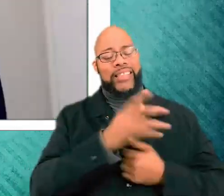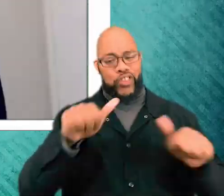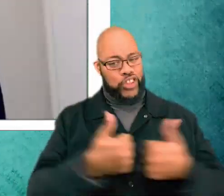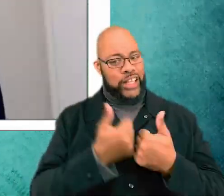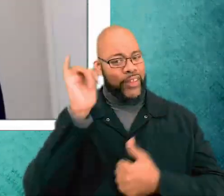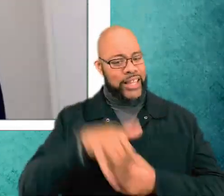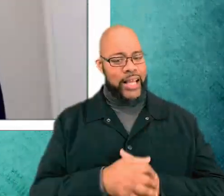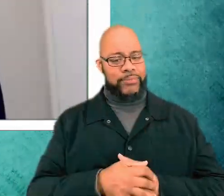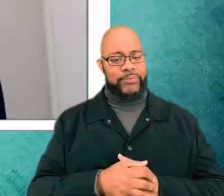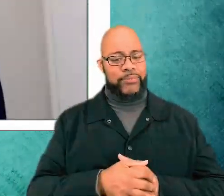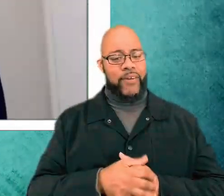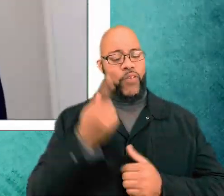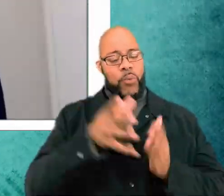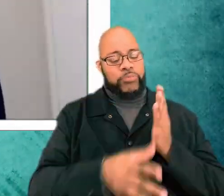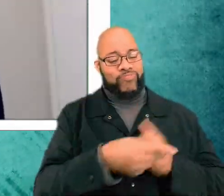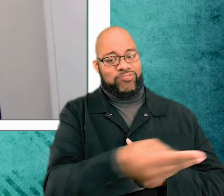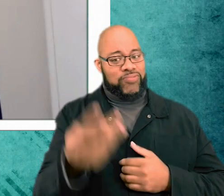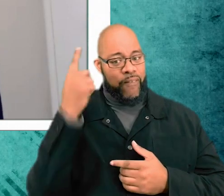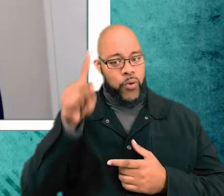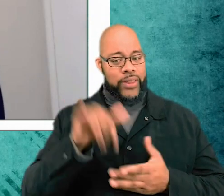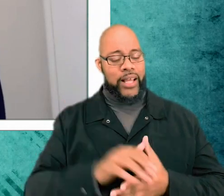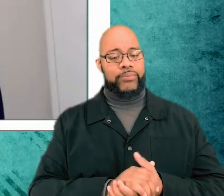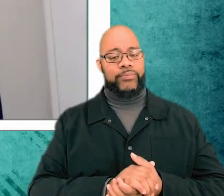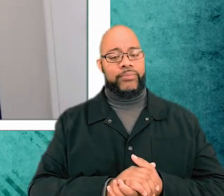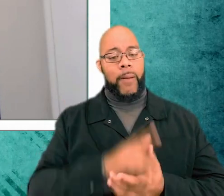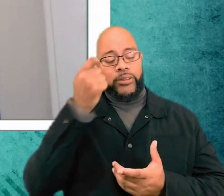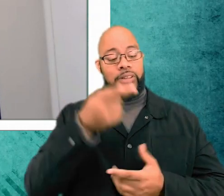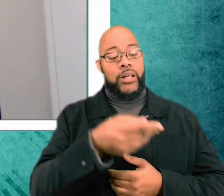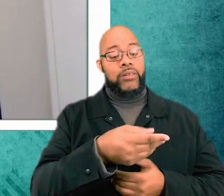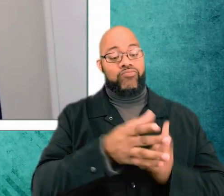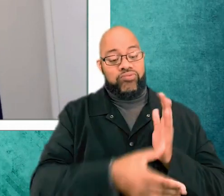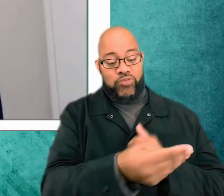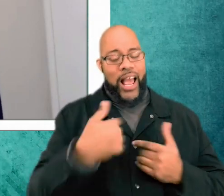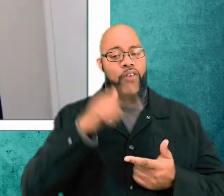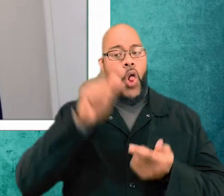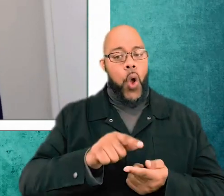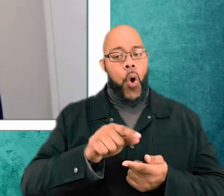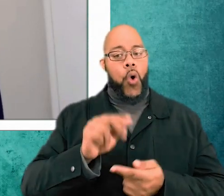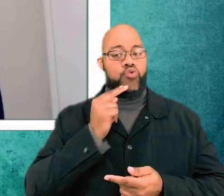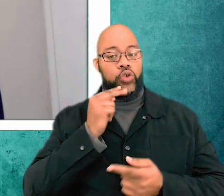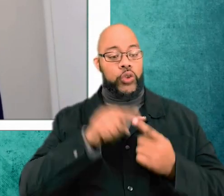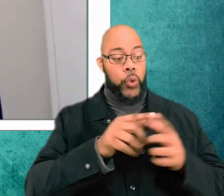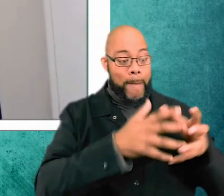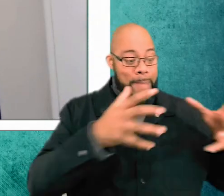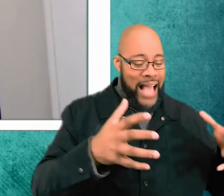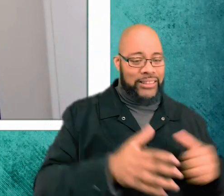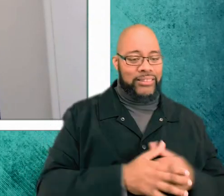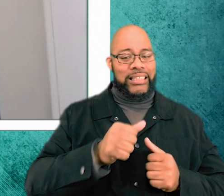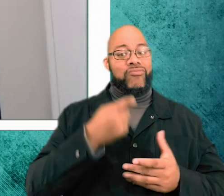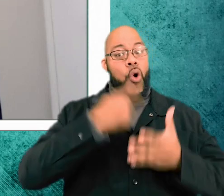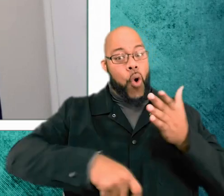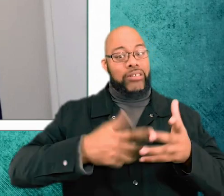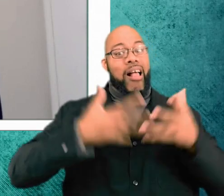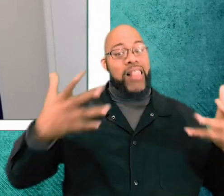to expanding the use of manure as a crop fertilizer. Because manure has a low nutrient to mass ratio, manure can be costly to